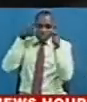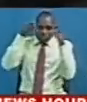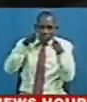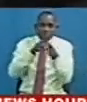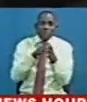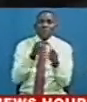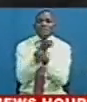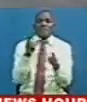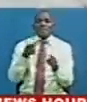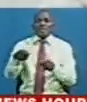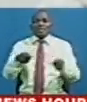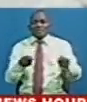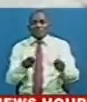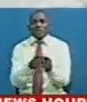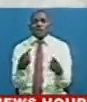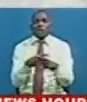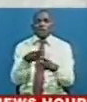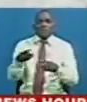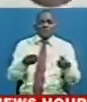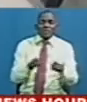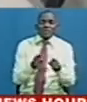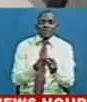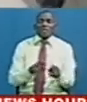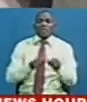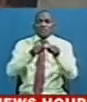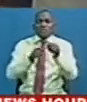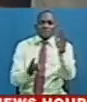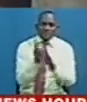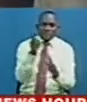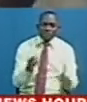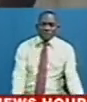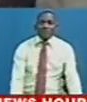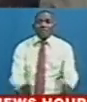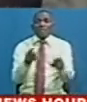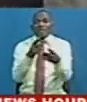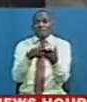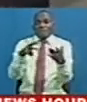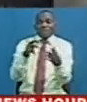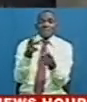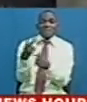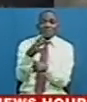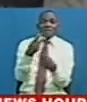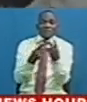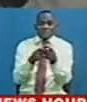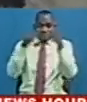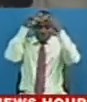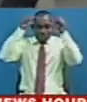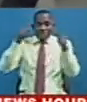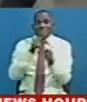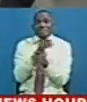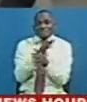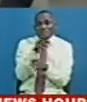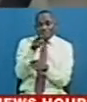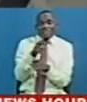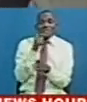on democratic governance, conflict management and sustainable development. As part of his three-day visit to Ghana, the